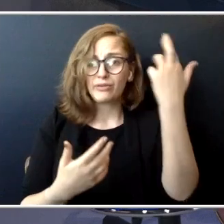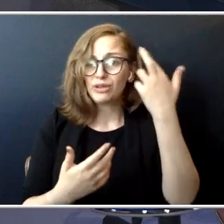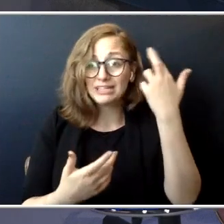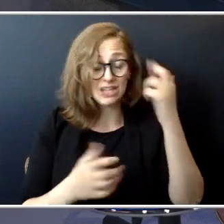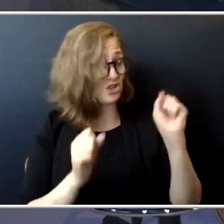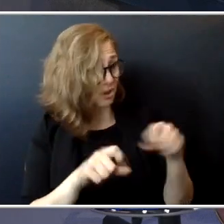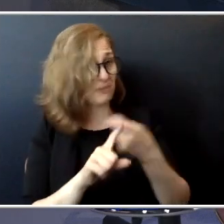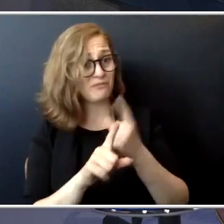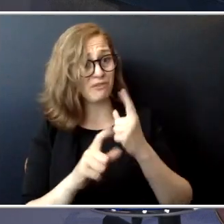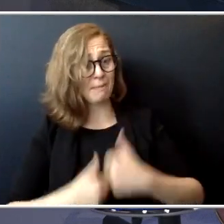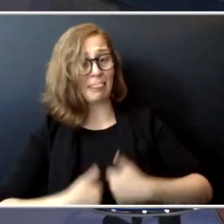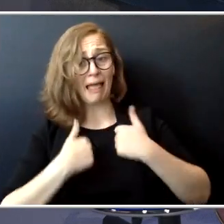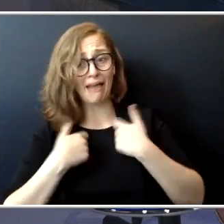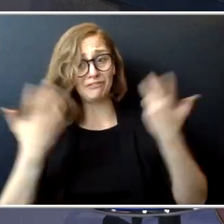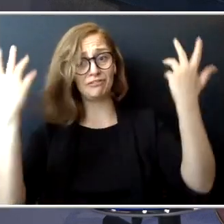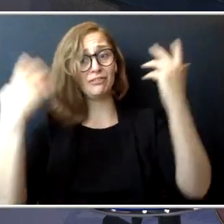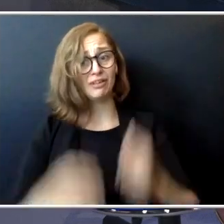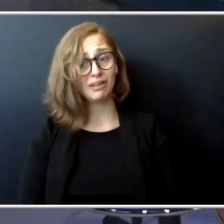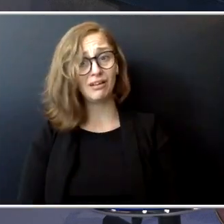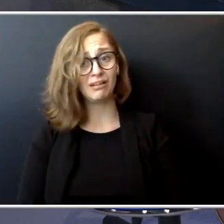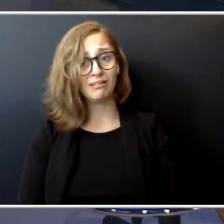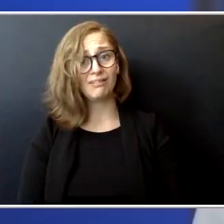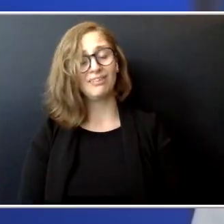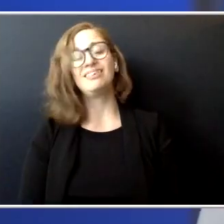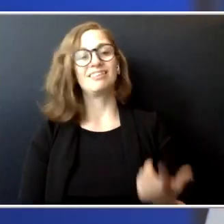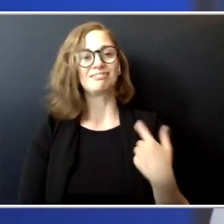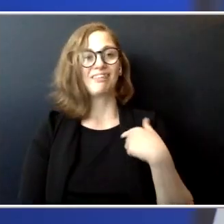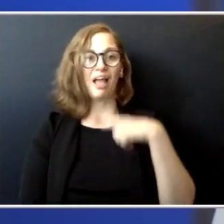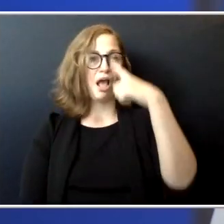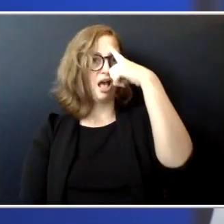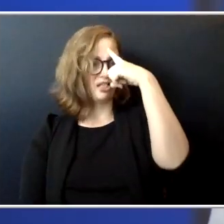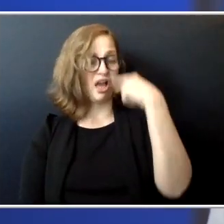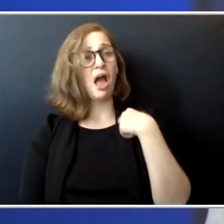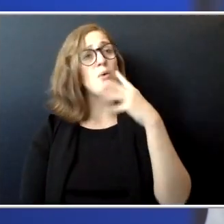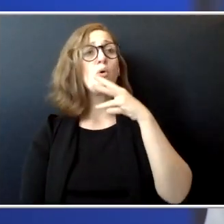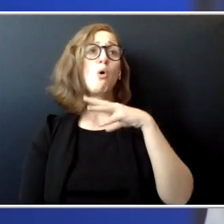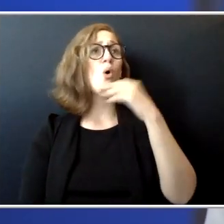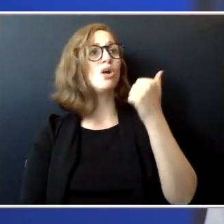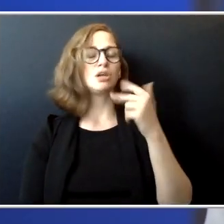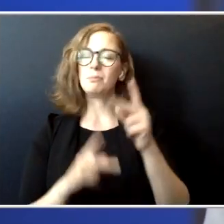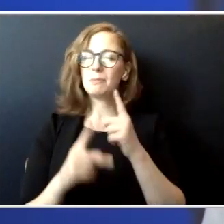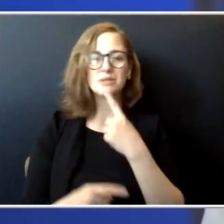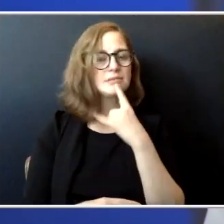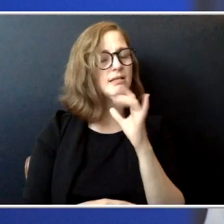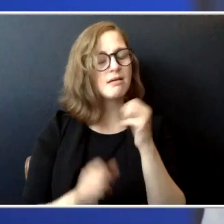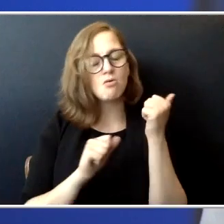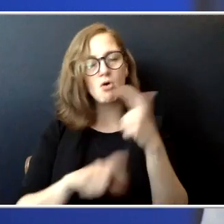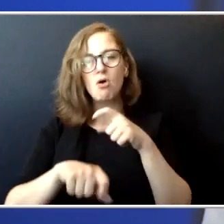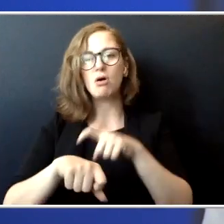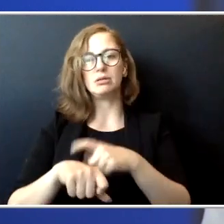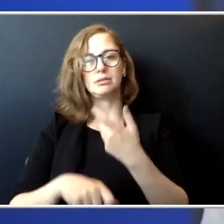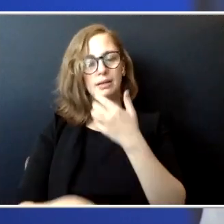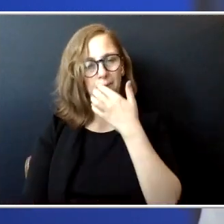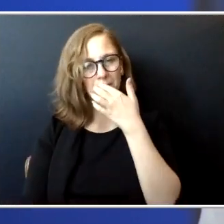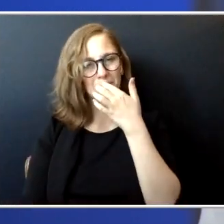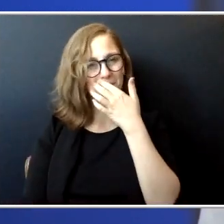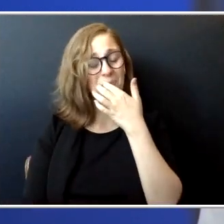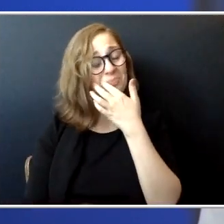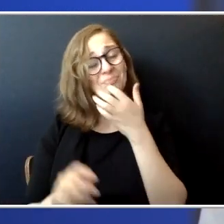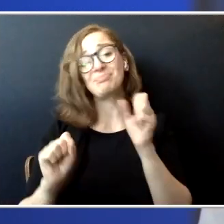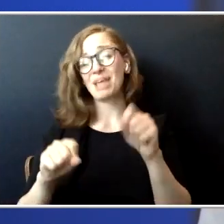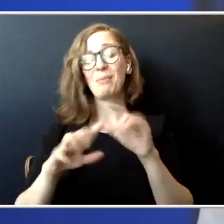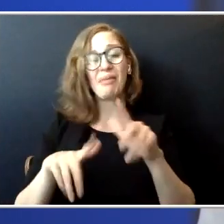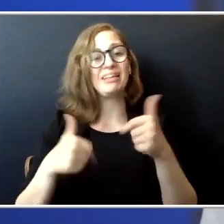Yeah, I just thought I was getting older. Right. You know, I hear that all the time. And so it can be difficult to diagnose, and it can go on